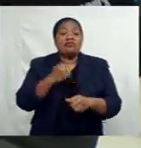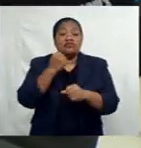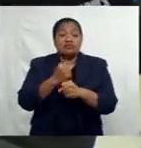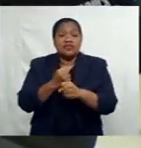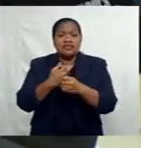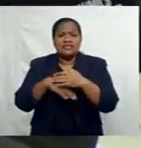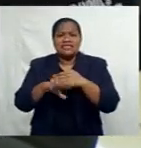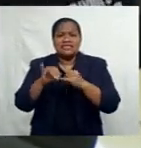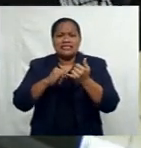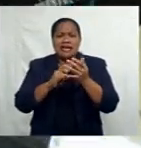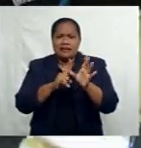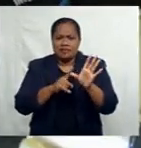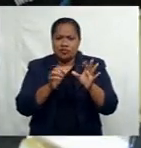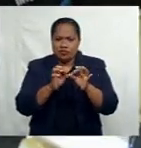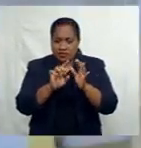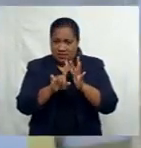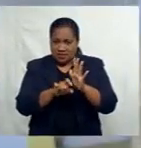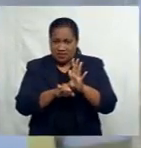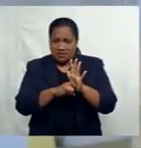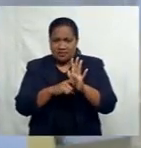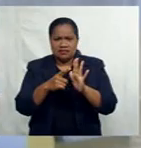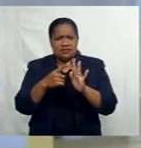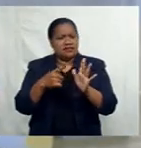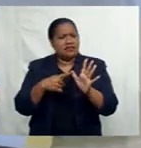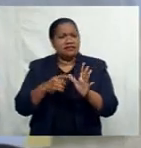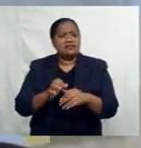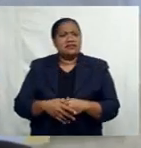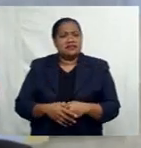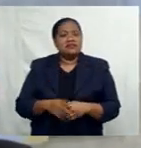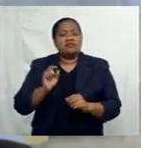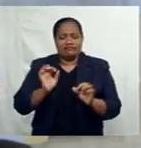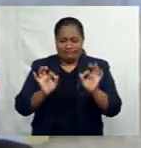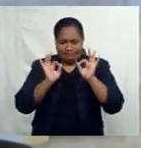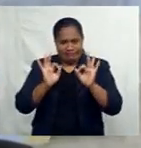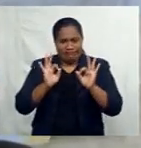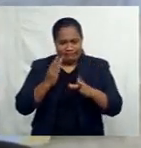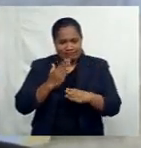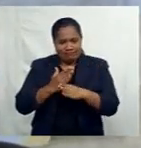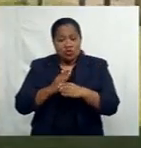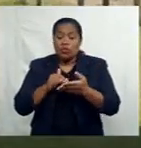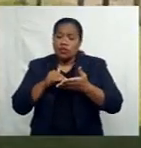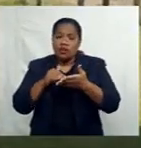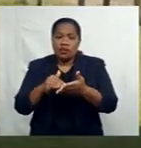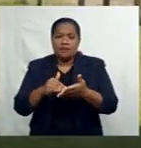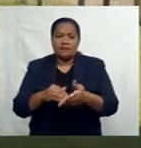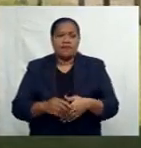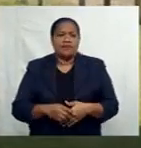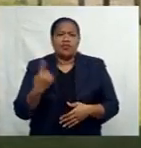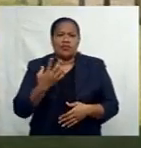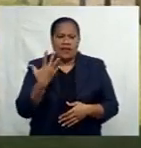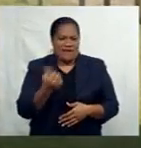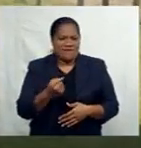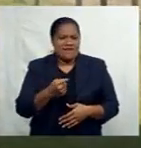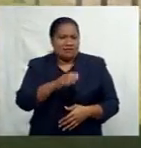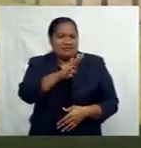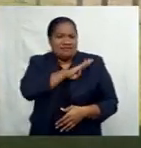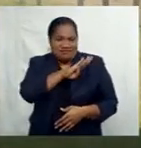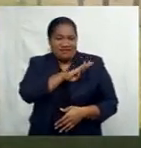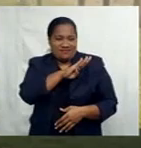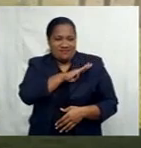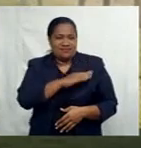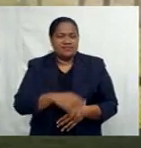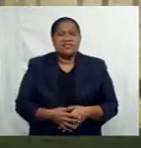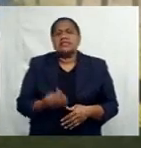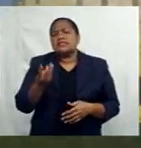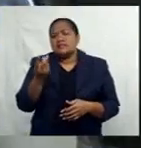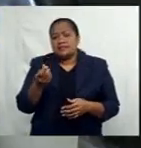Siberia Lombasa says the drive-through is an excellent initiative that will help those who have a busy schedule. Sami brought his wife to get